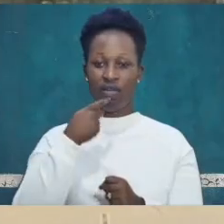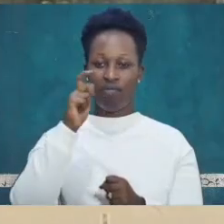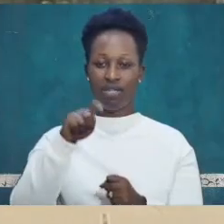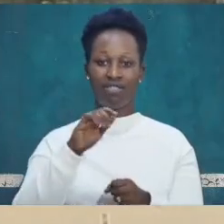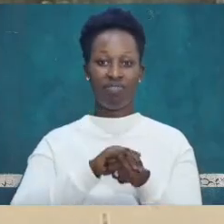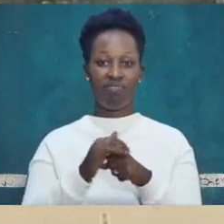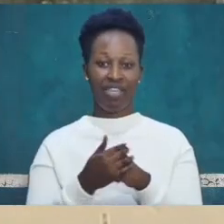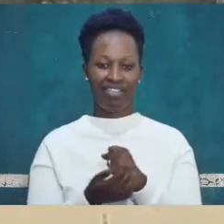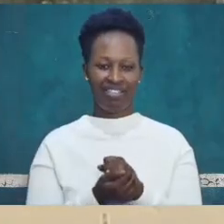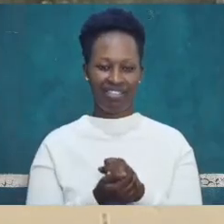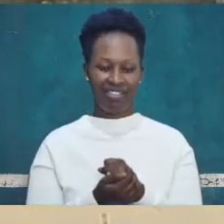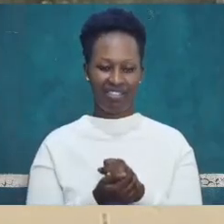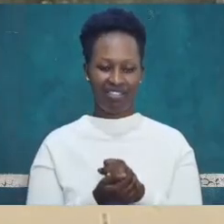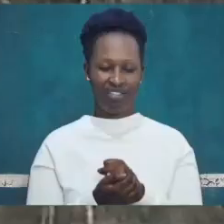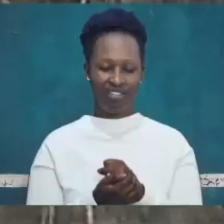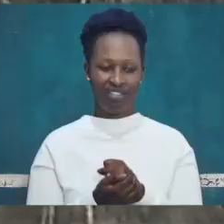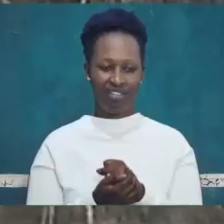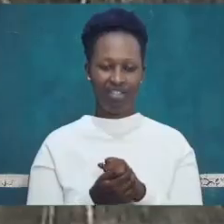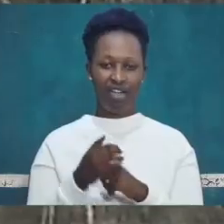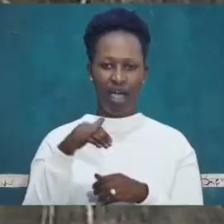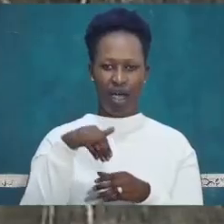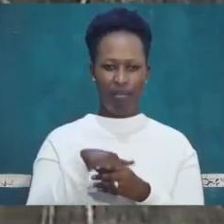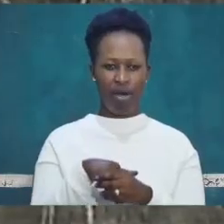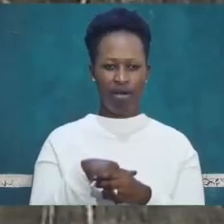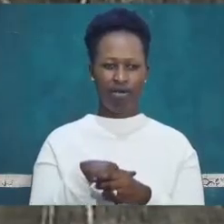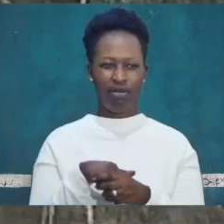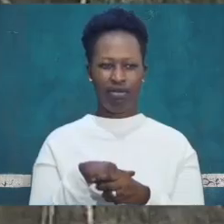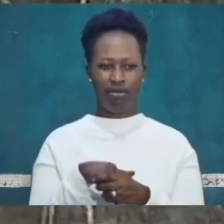be made among